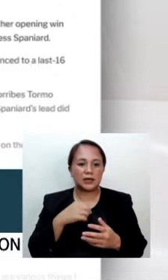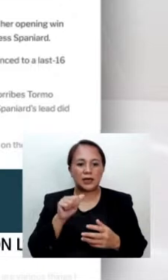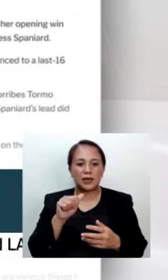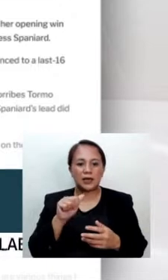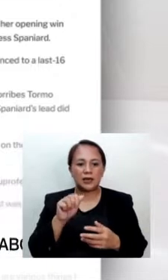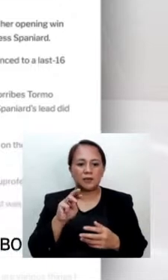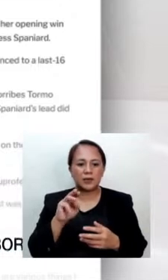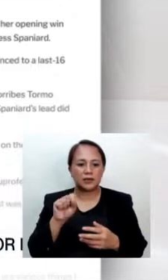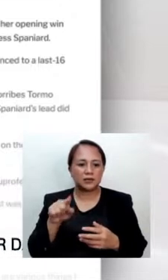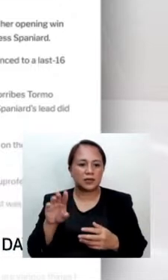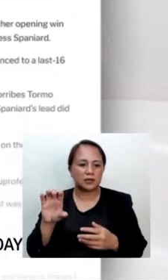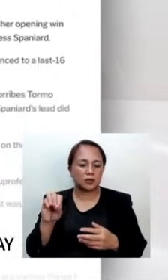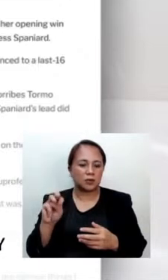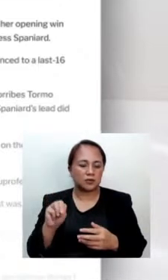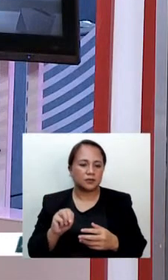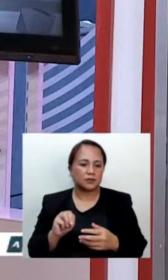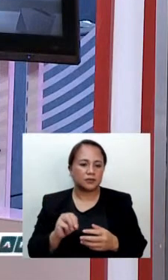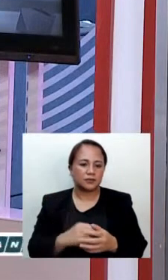news.abs-cbn.com.